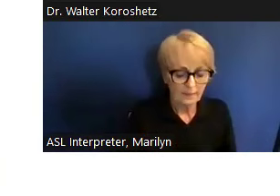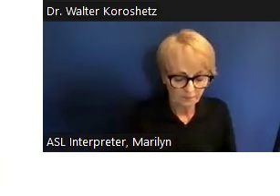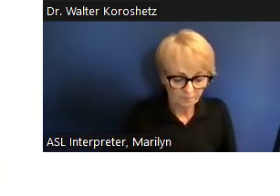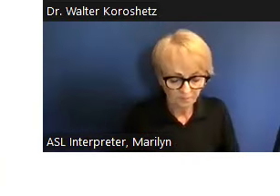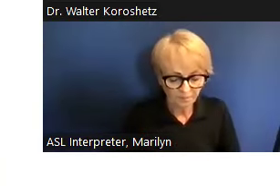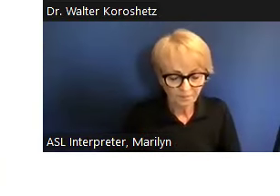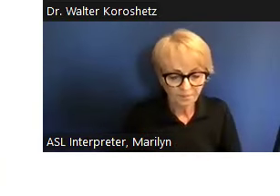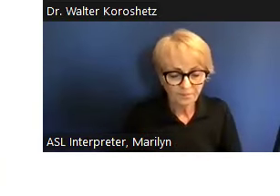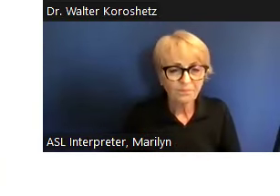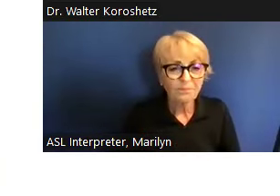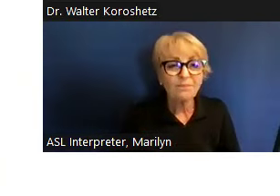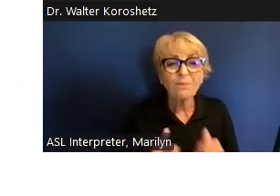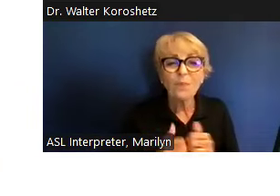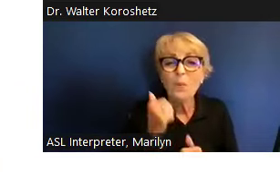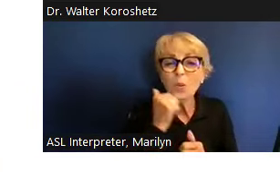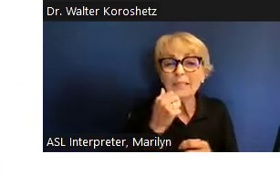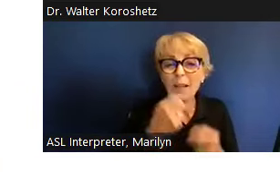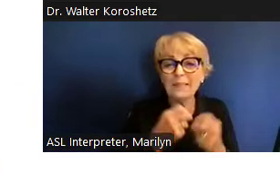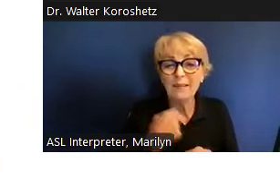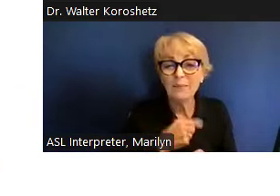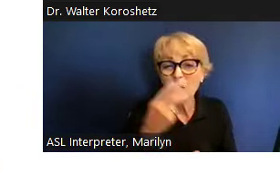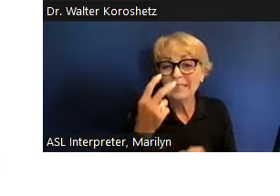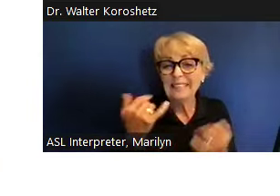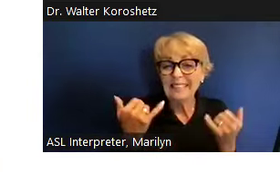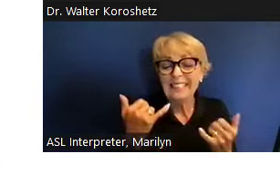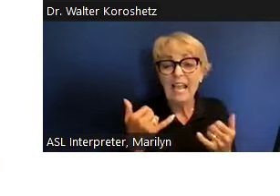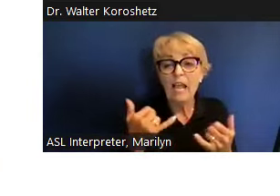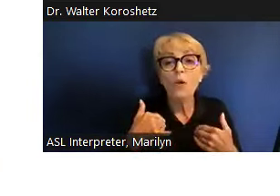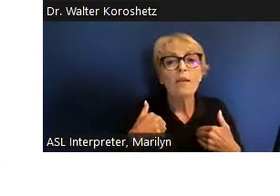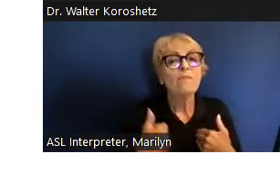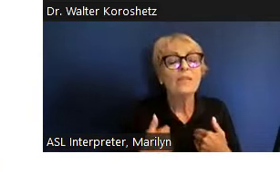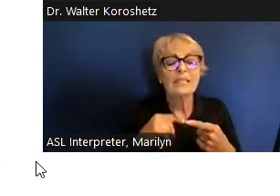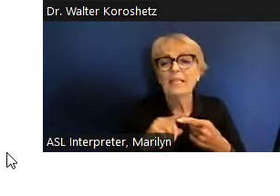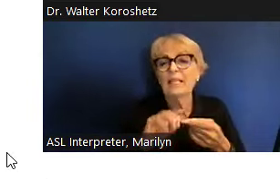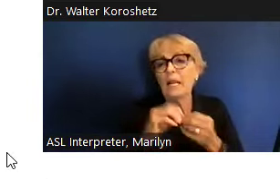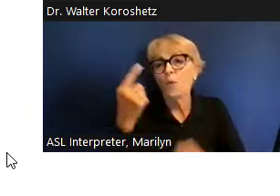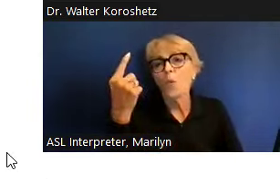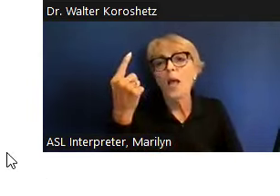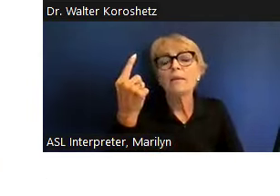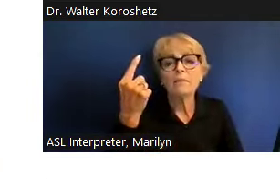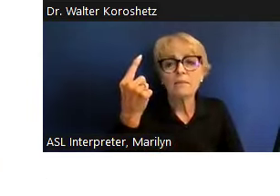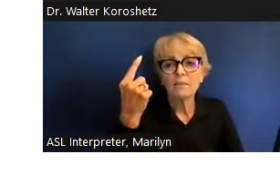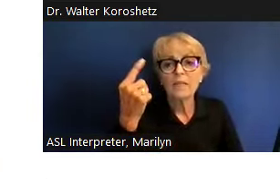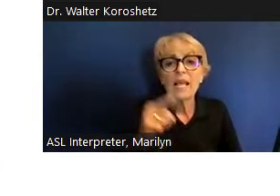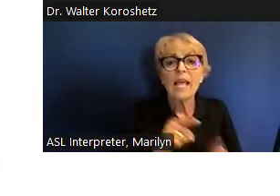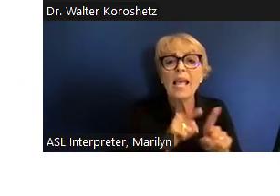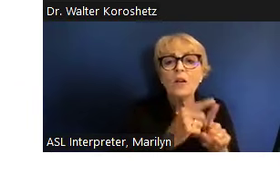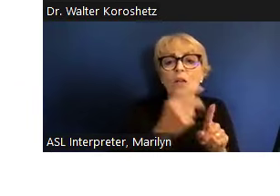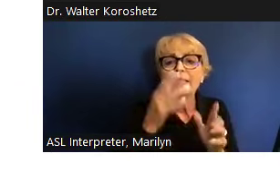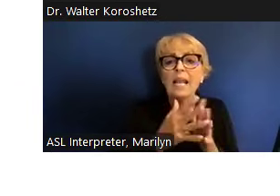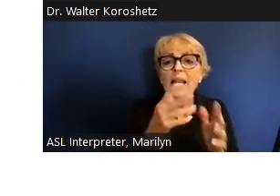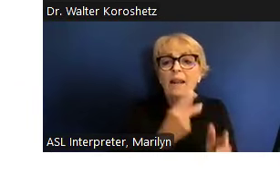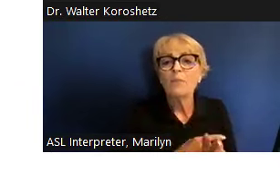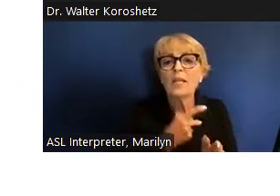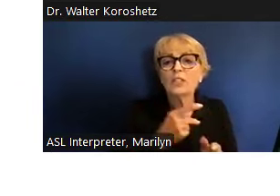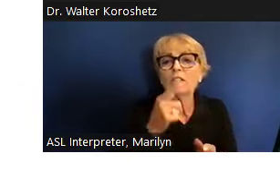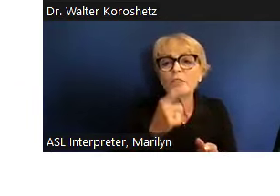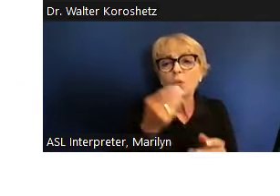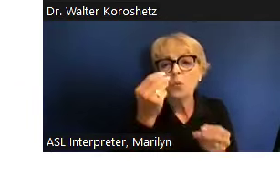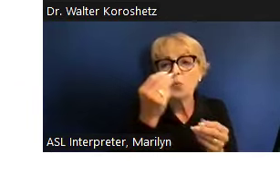What are the most common symptoms that we're seeing right now? Fatigue is number one. We also see a lot of patients who report